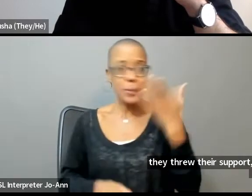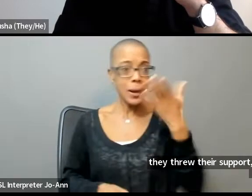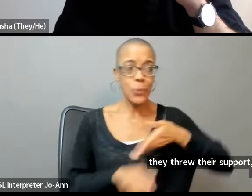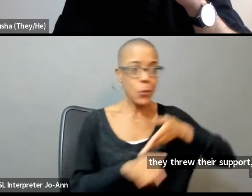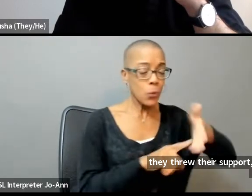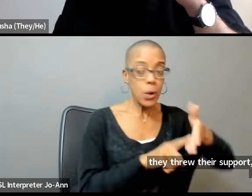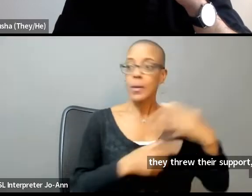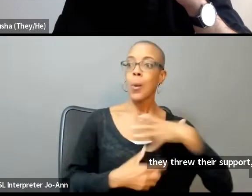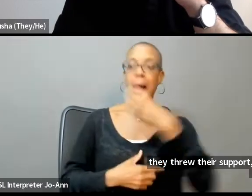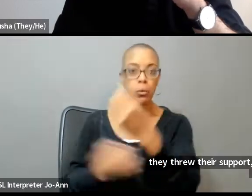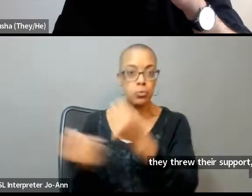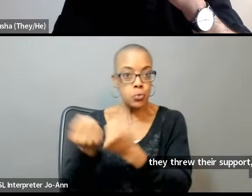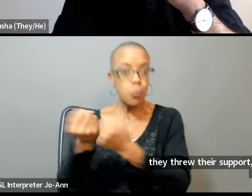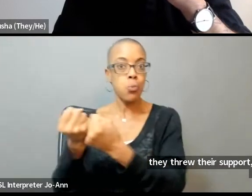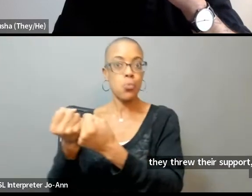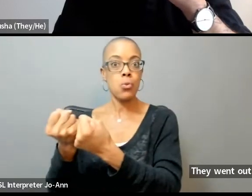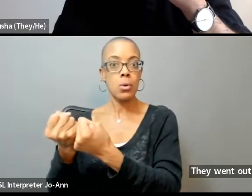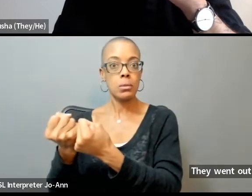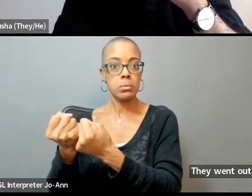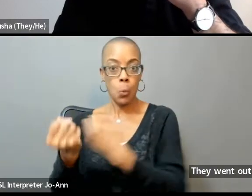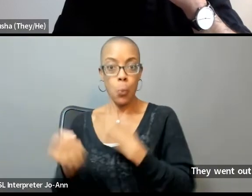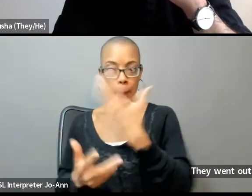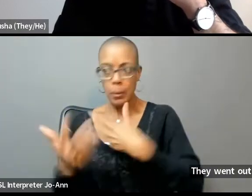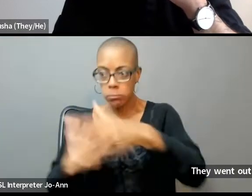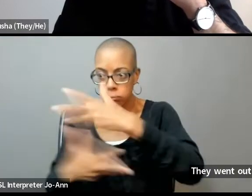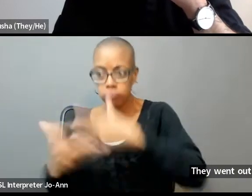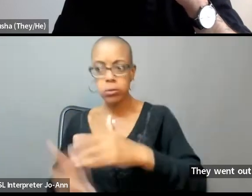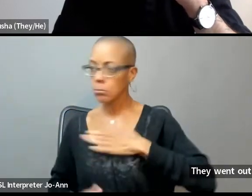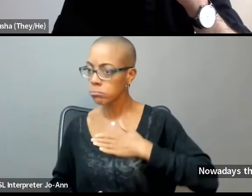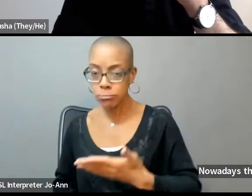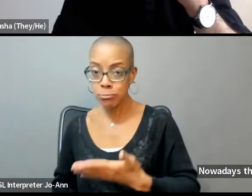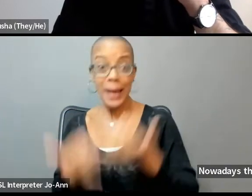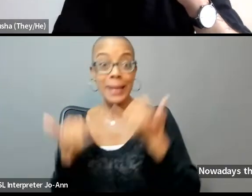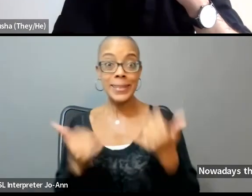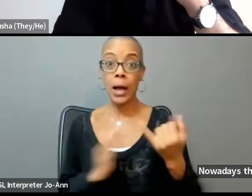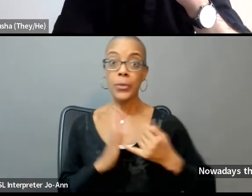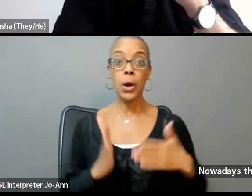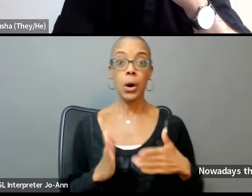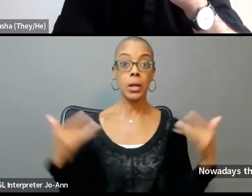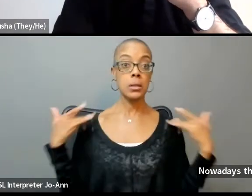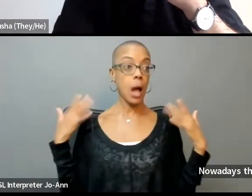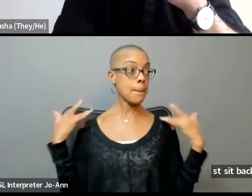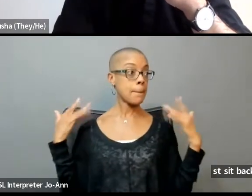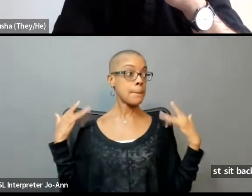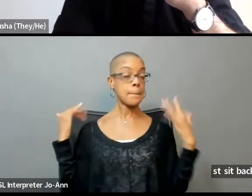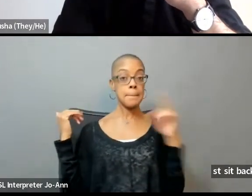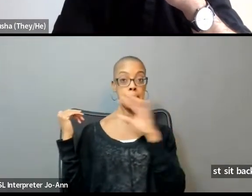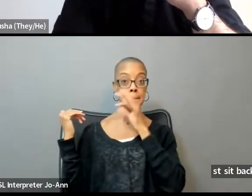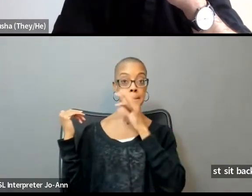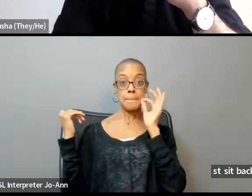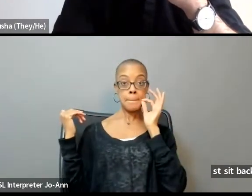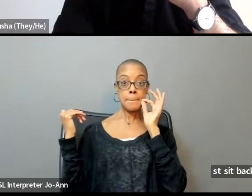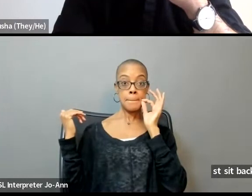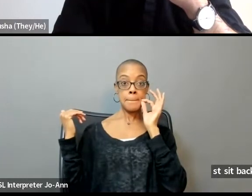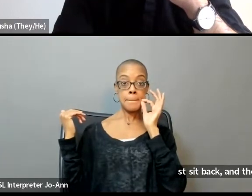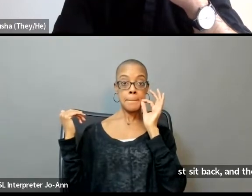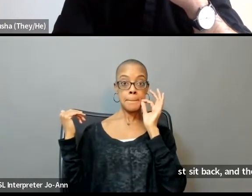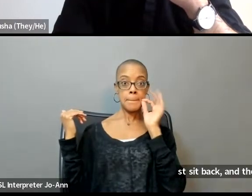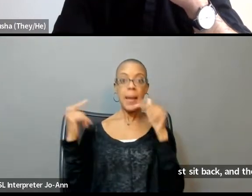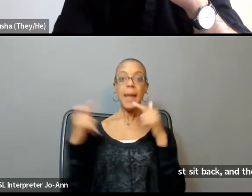support. Nowadays, these artists, they just sit back and they don't say a word at all. And then they want to